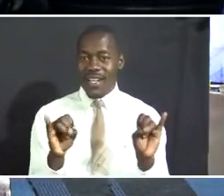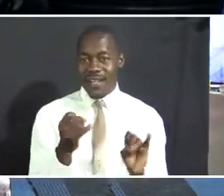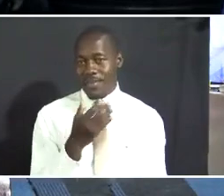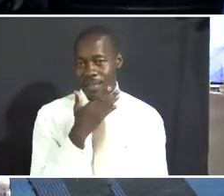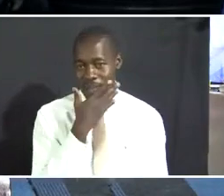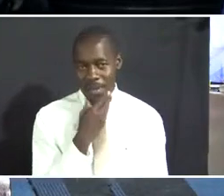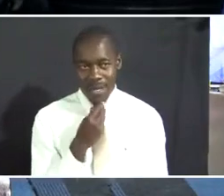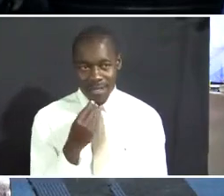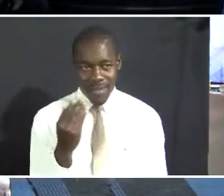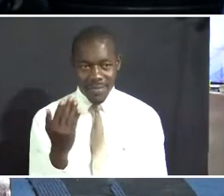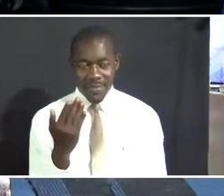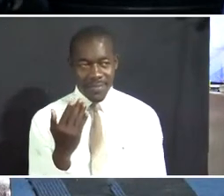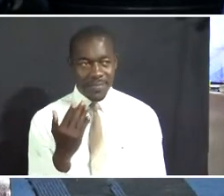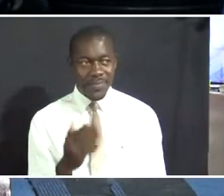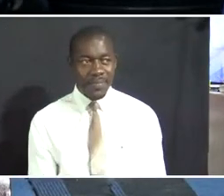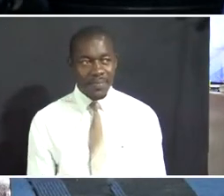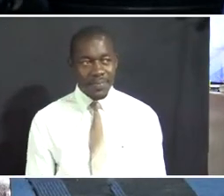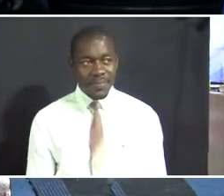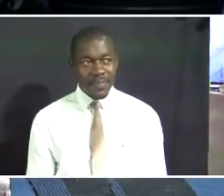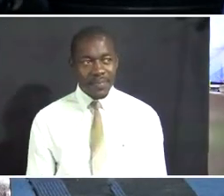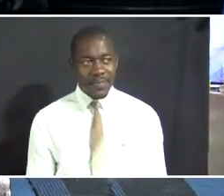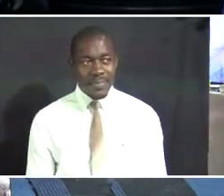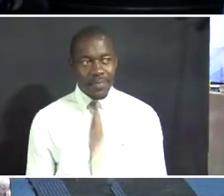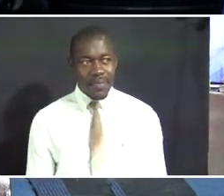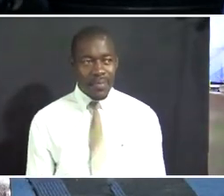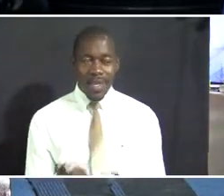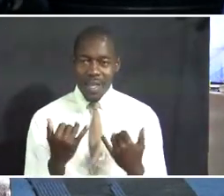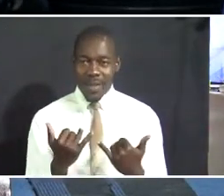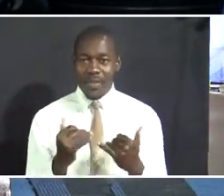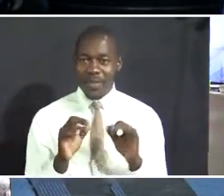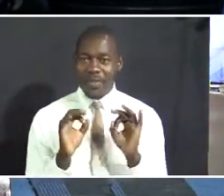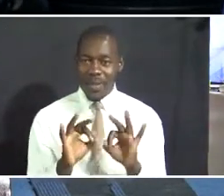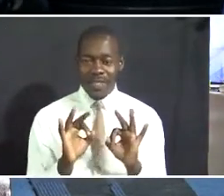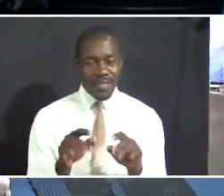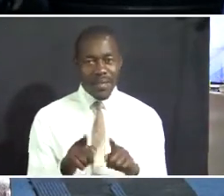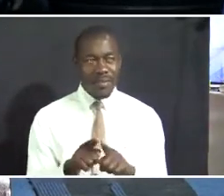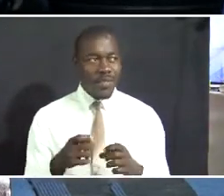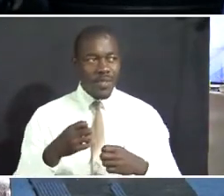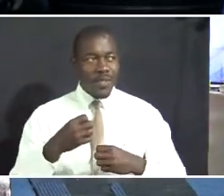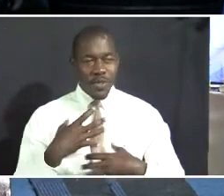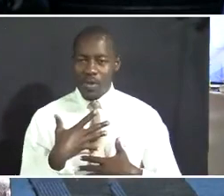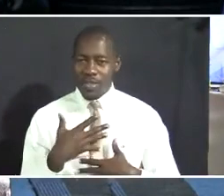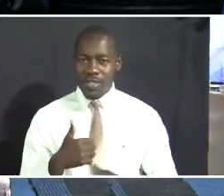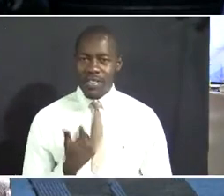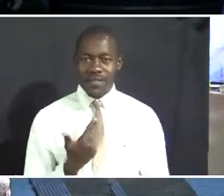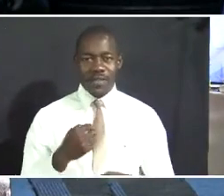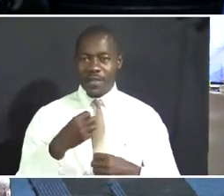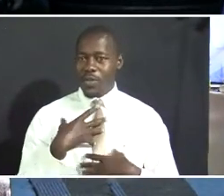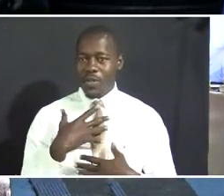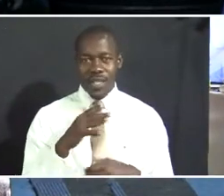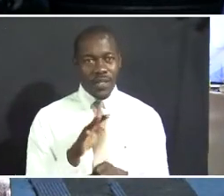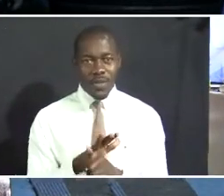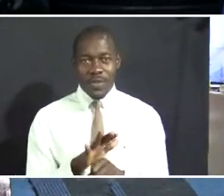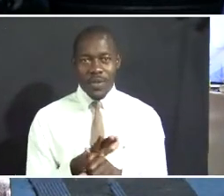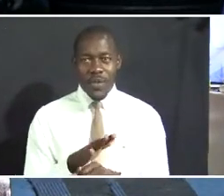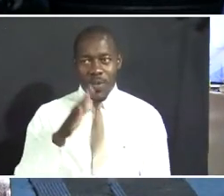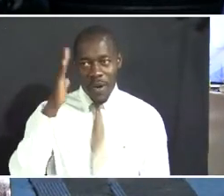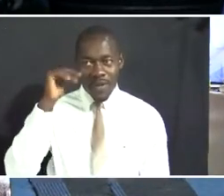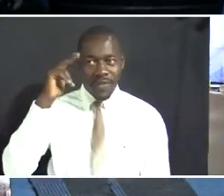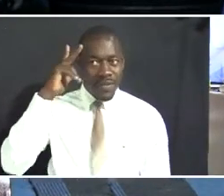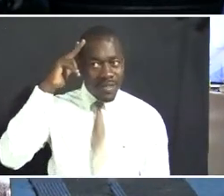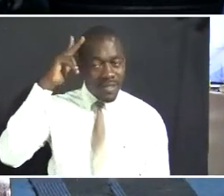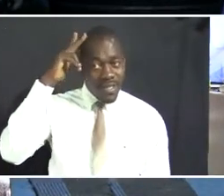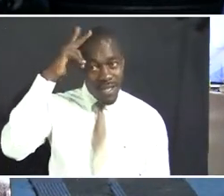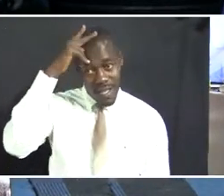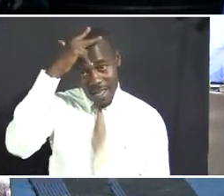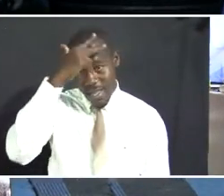He stopped. He cut his dreadlocks. He's very clean. In fact, I was very shocked because I just pumped into him. So I think it's a